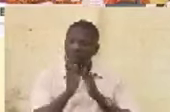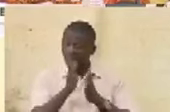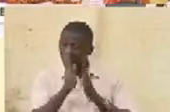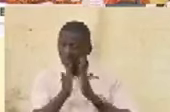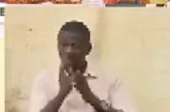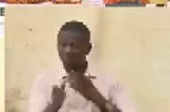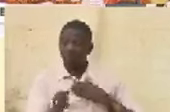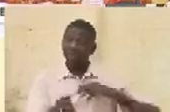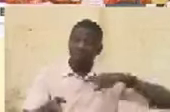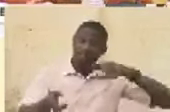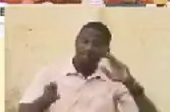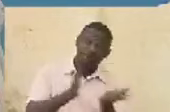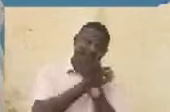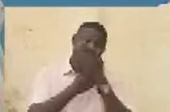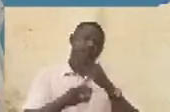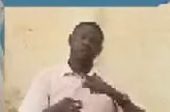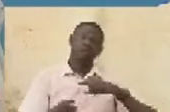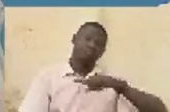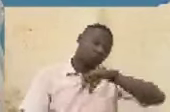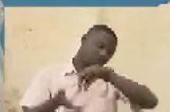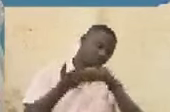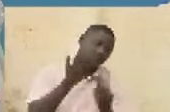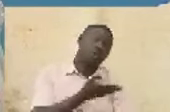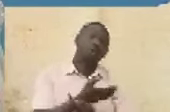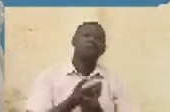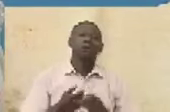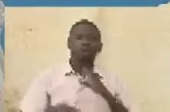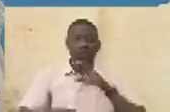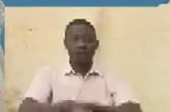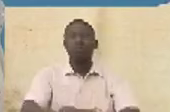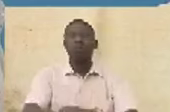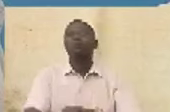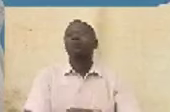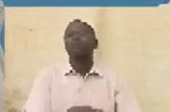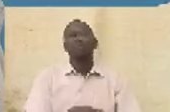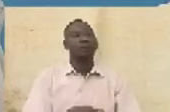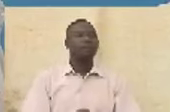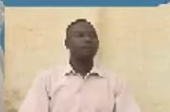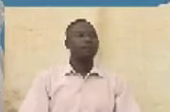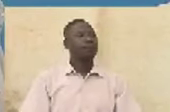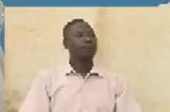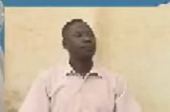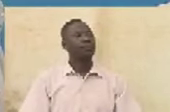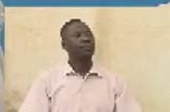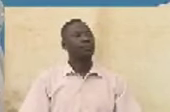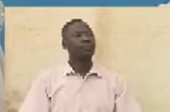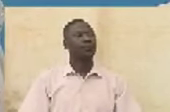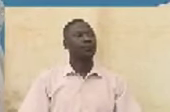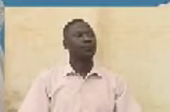them had their feet kicked under them. When they fall down, they are captured.